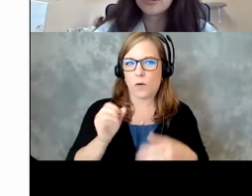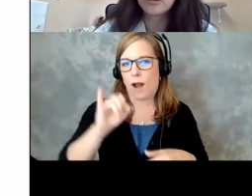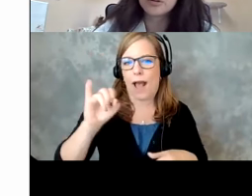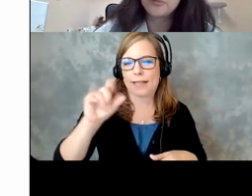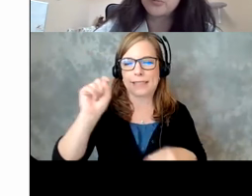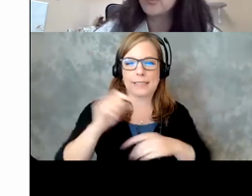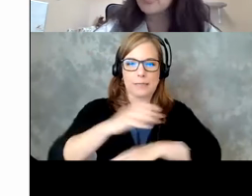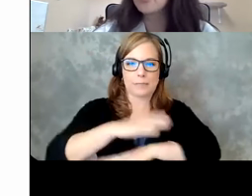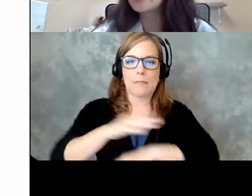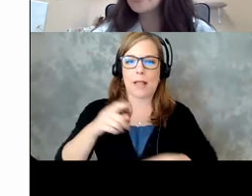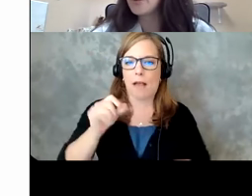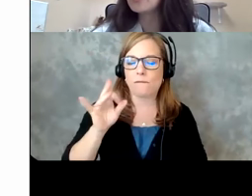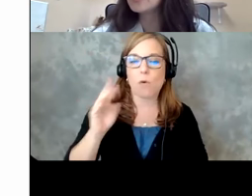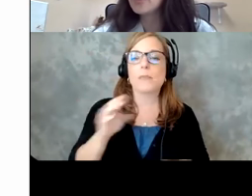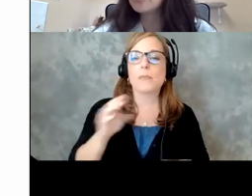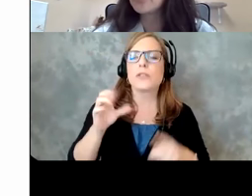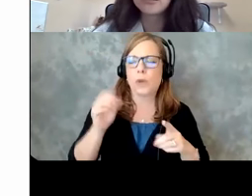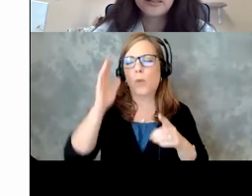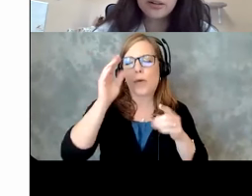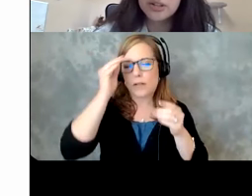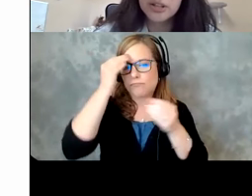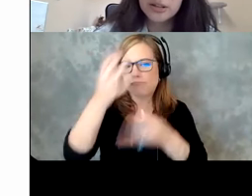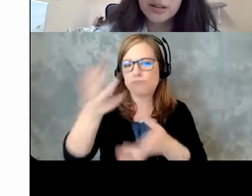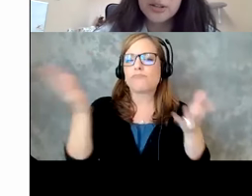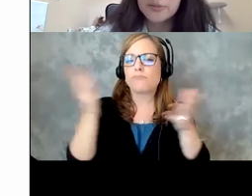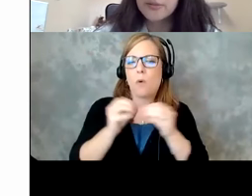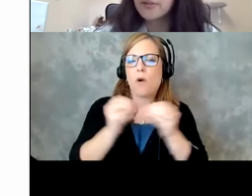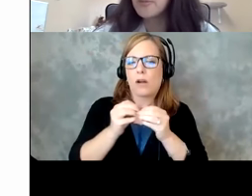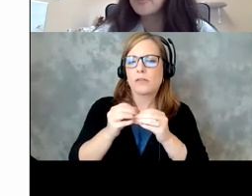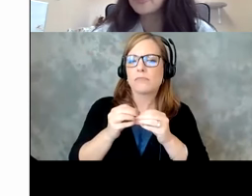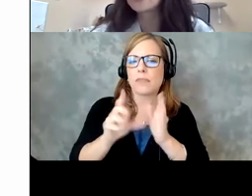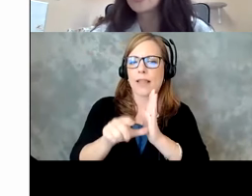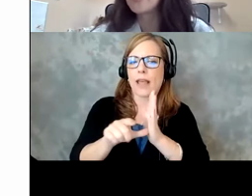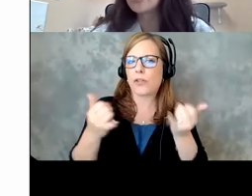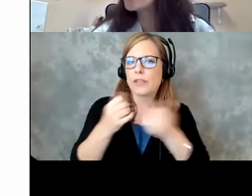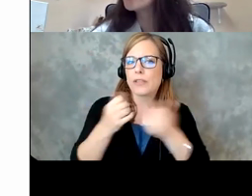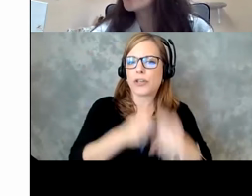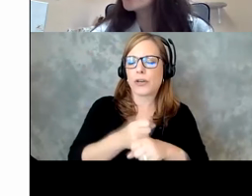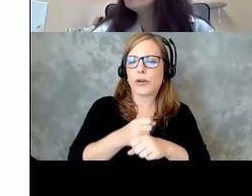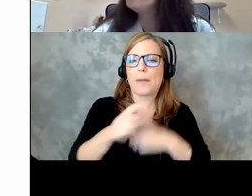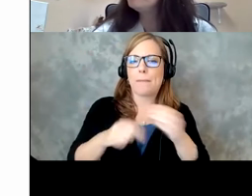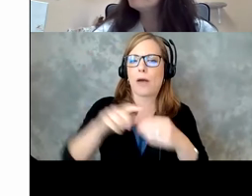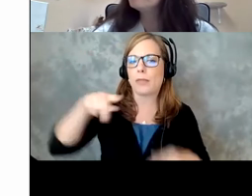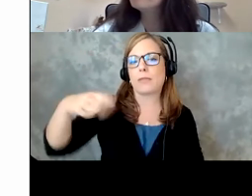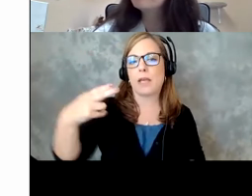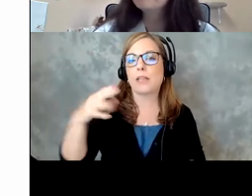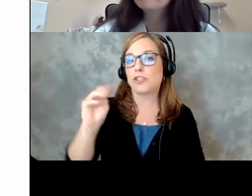additional information that the department will send out later this year in terms of the population health management